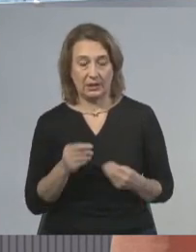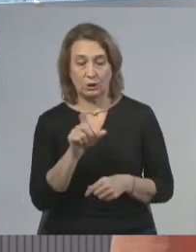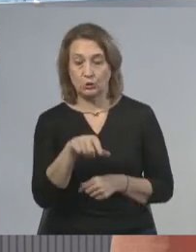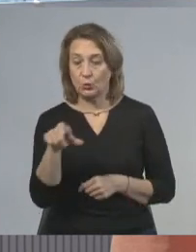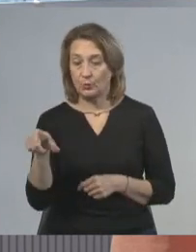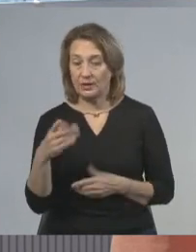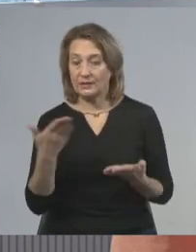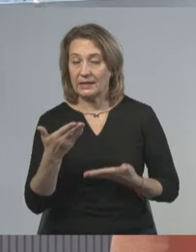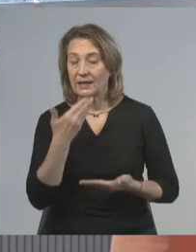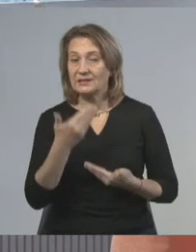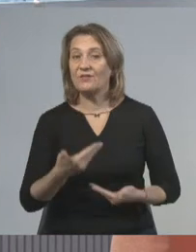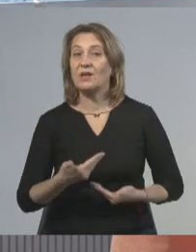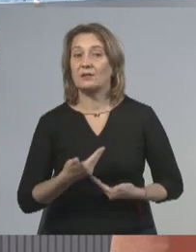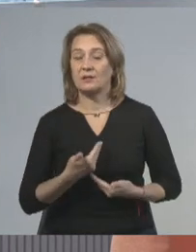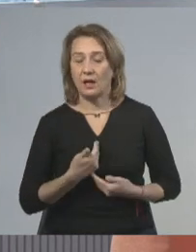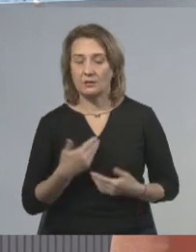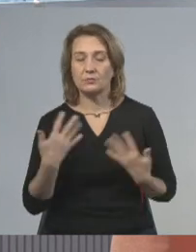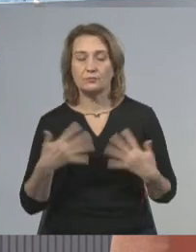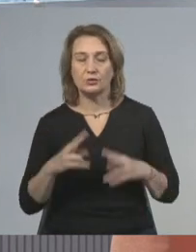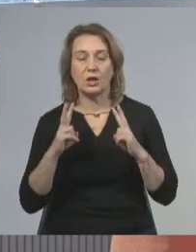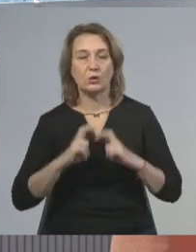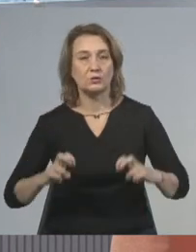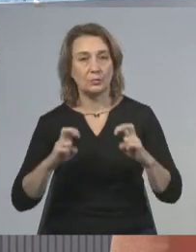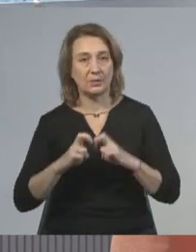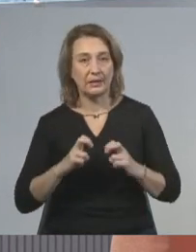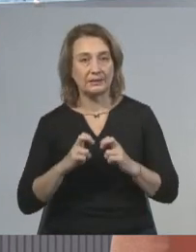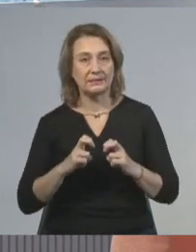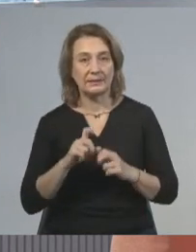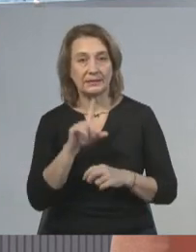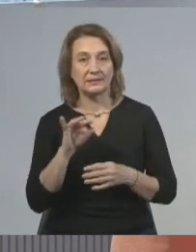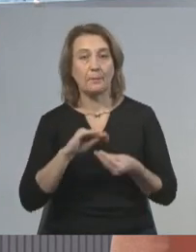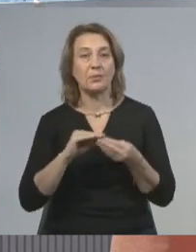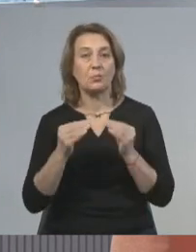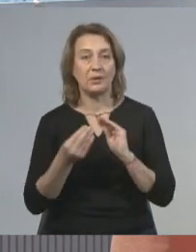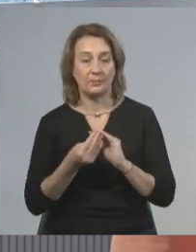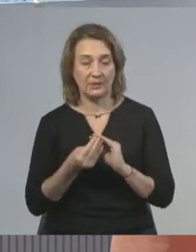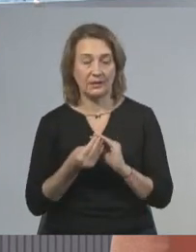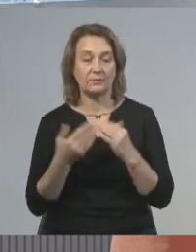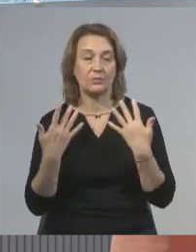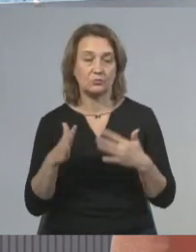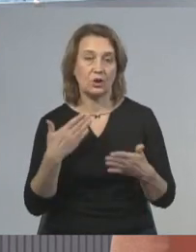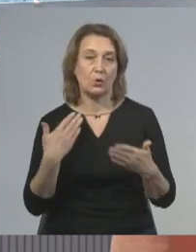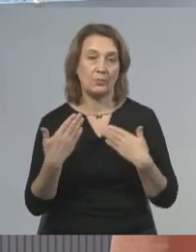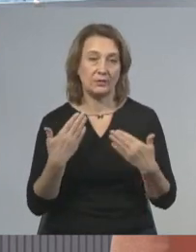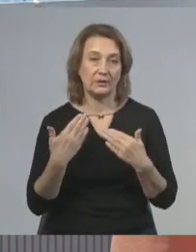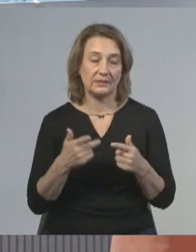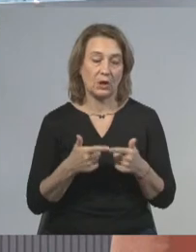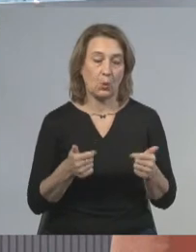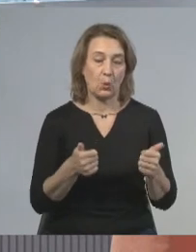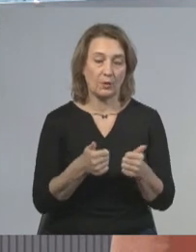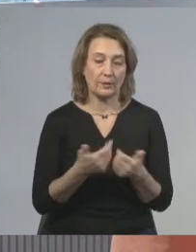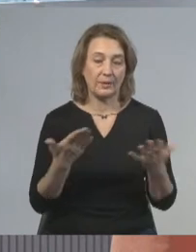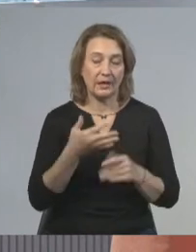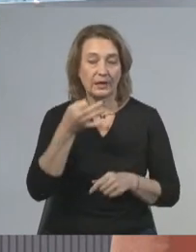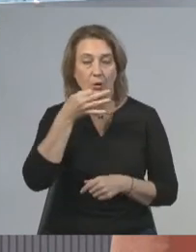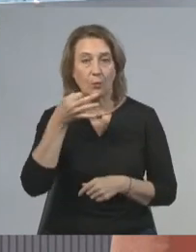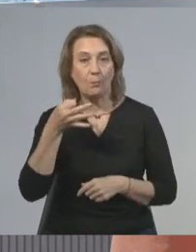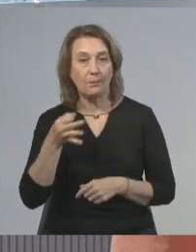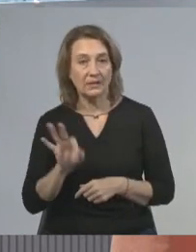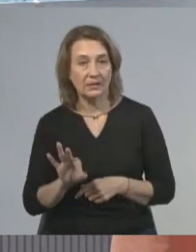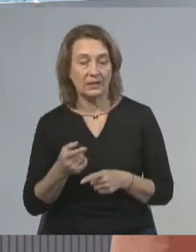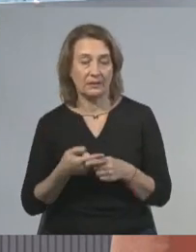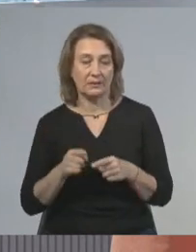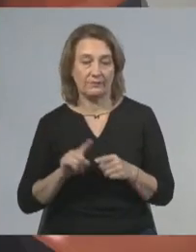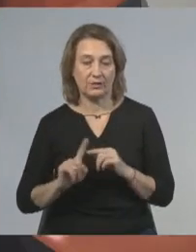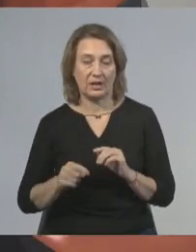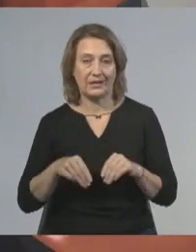subjects that addressed us they uh have found out all the problems and now are communicating with a